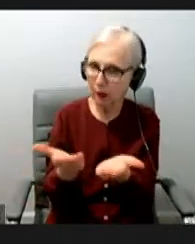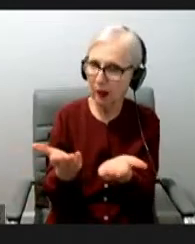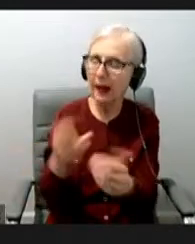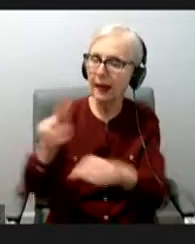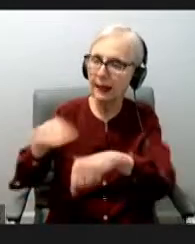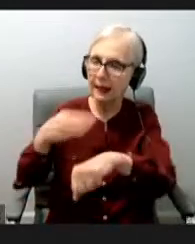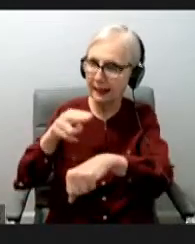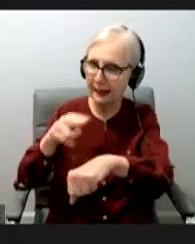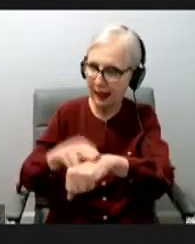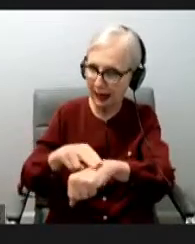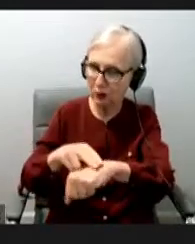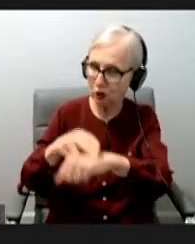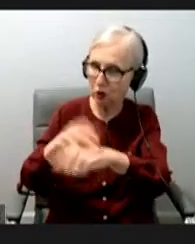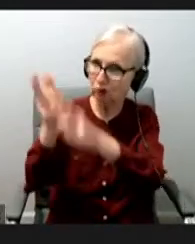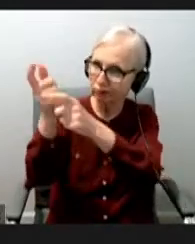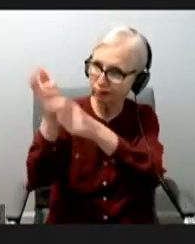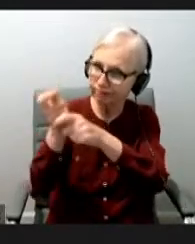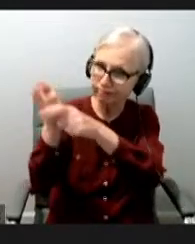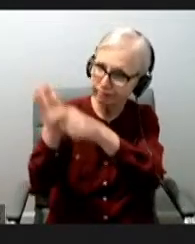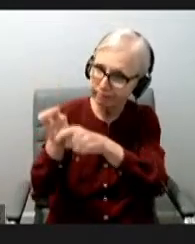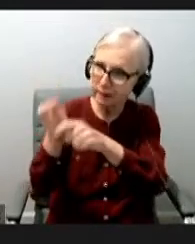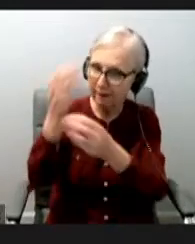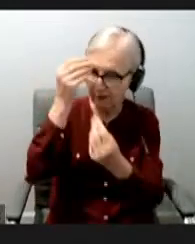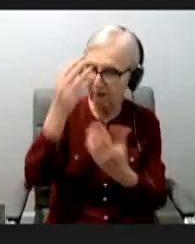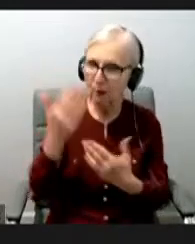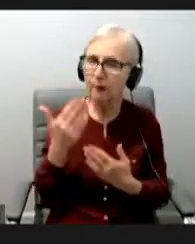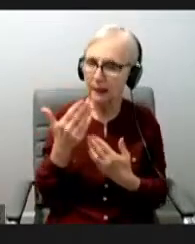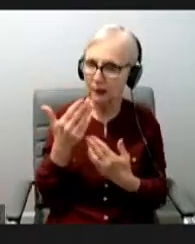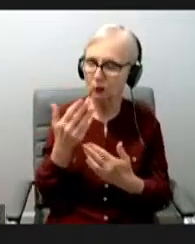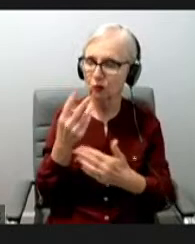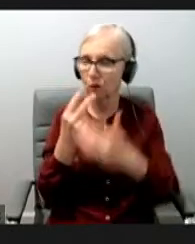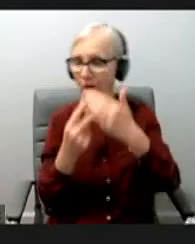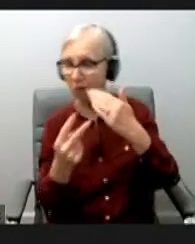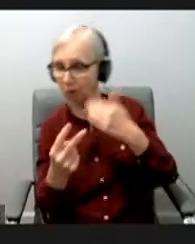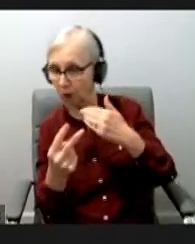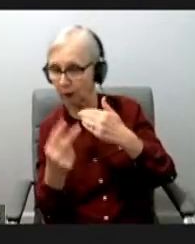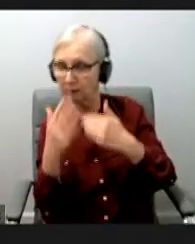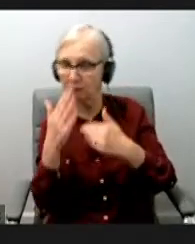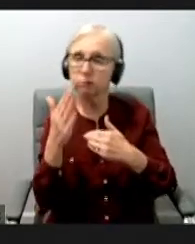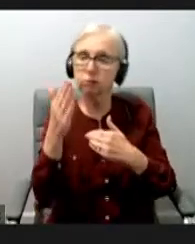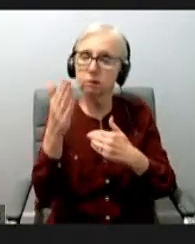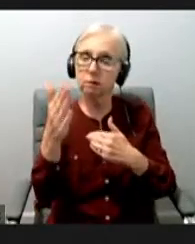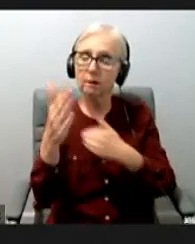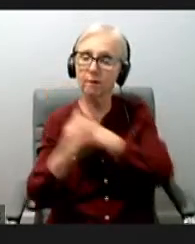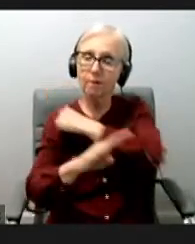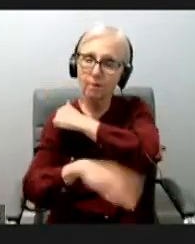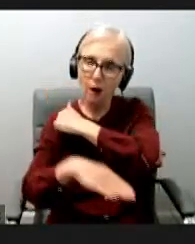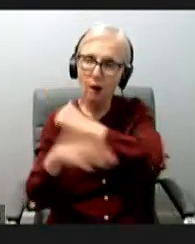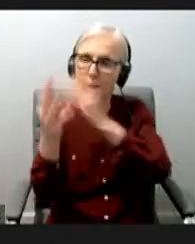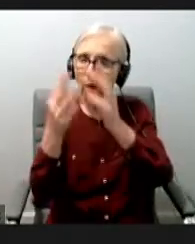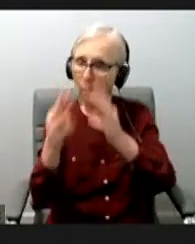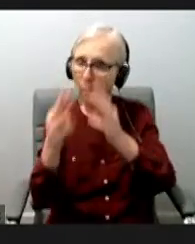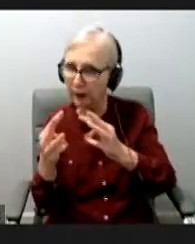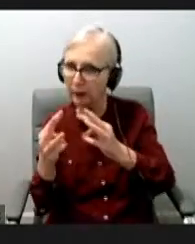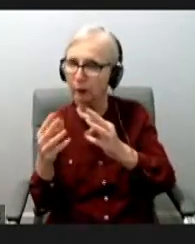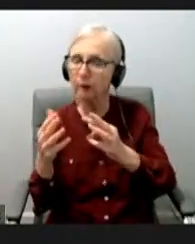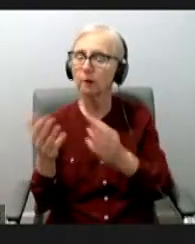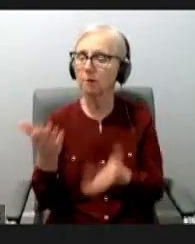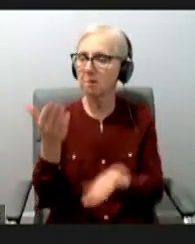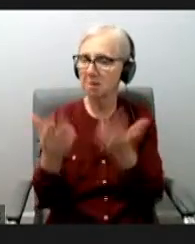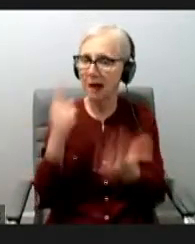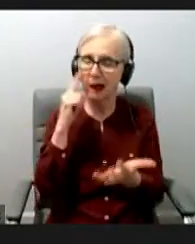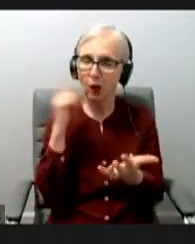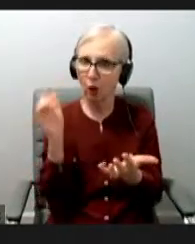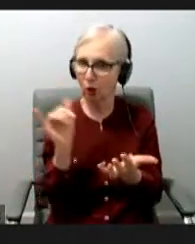national sources of information about modeling and forecasting to really try and understand what this fall and winter and even beyond might look